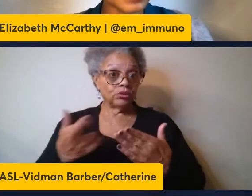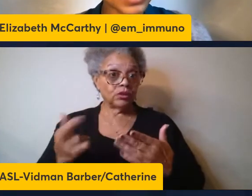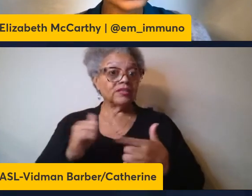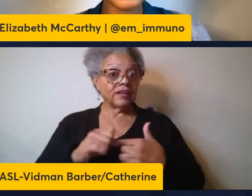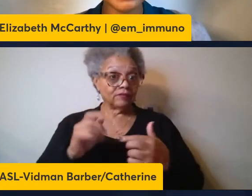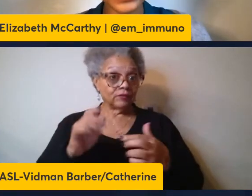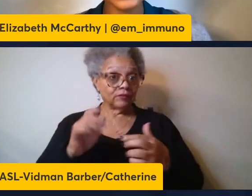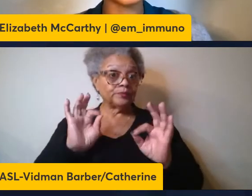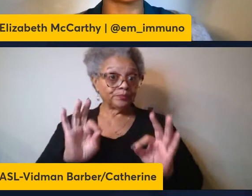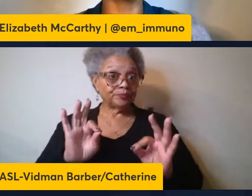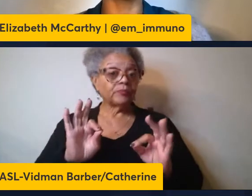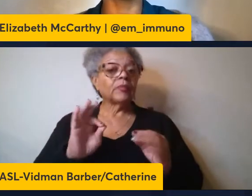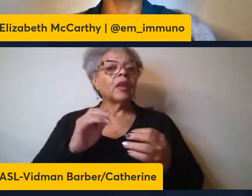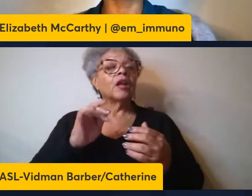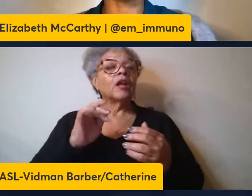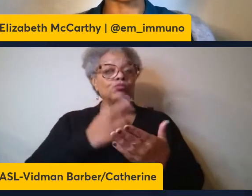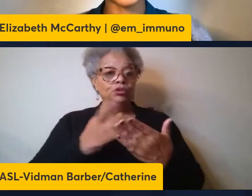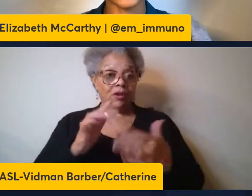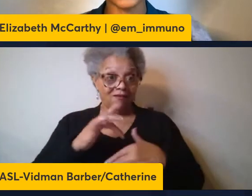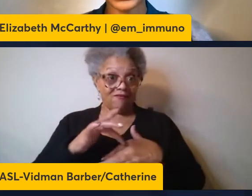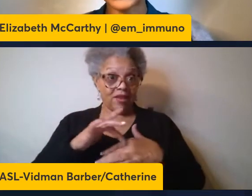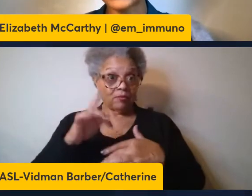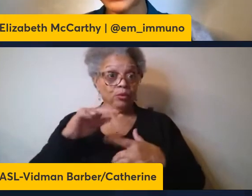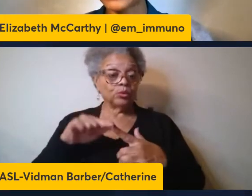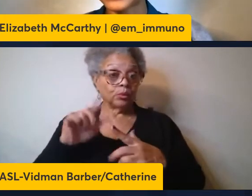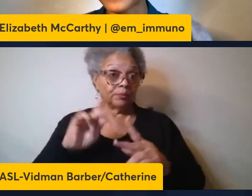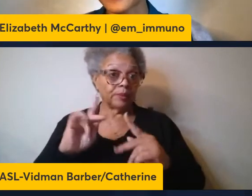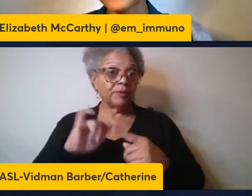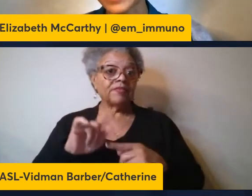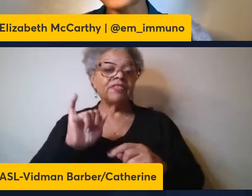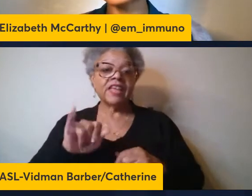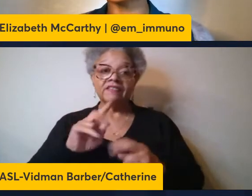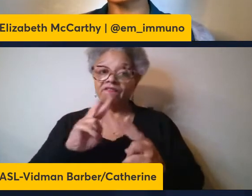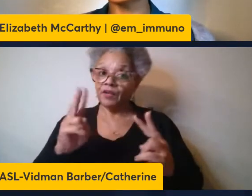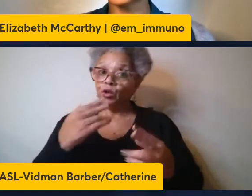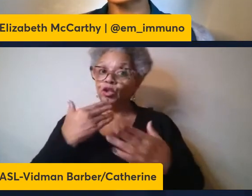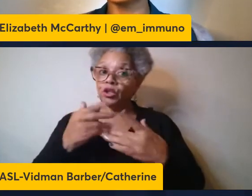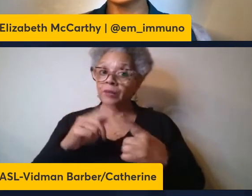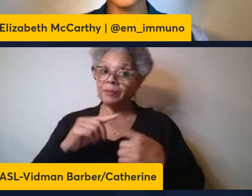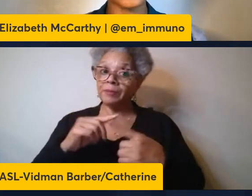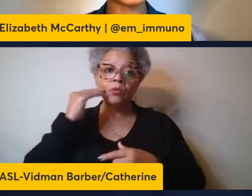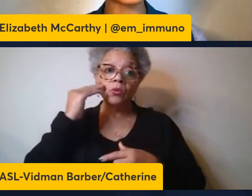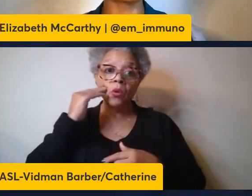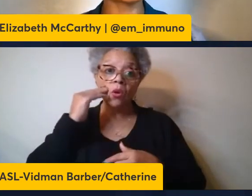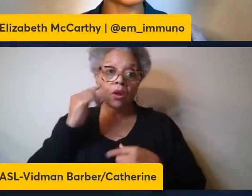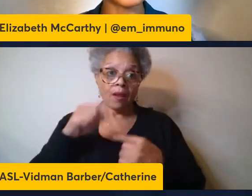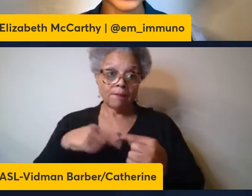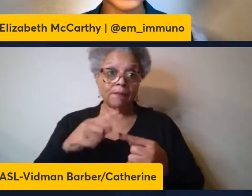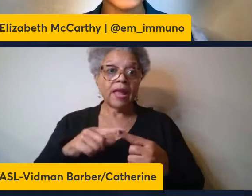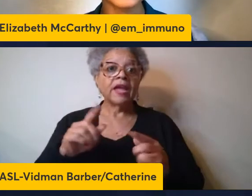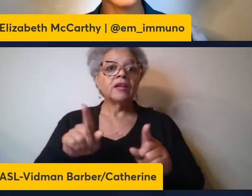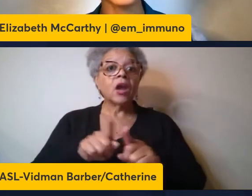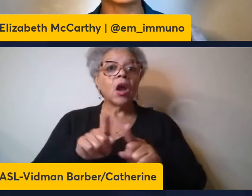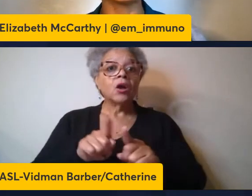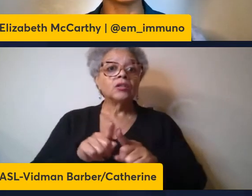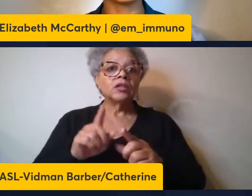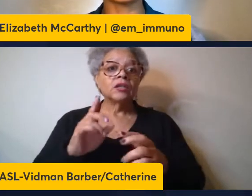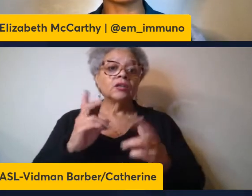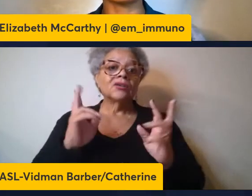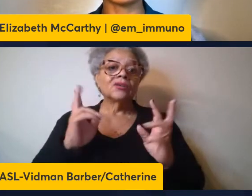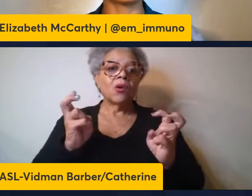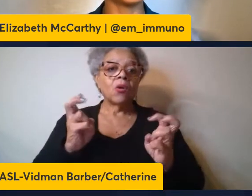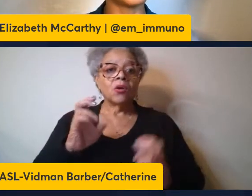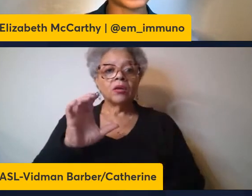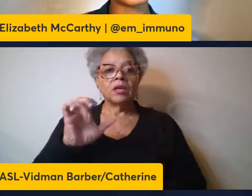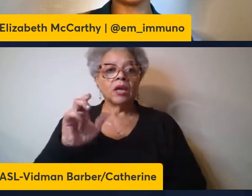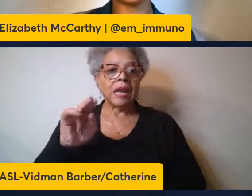resources available to people. So that's really good to be aware of. And then there's also sort of cloud computing. So